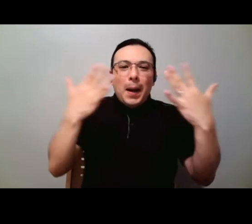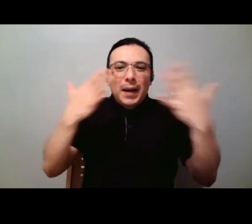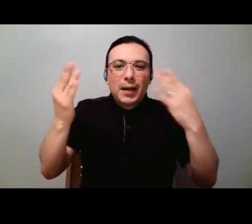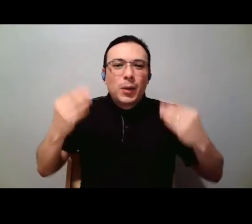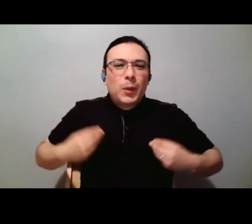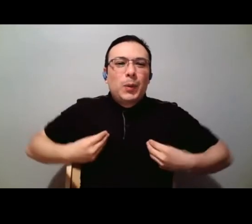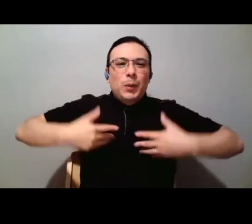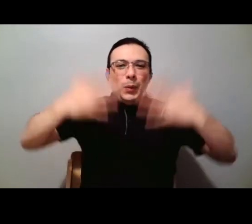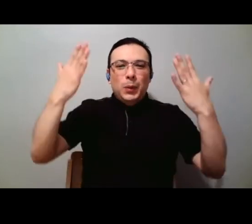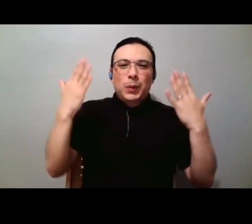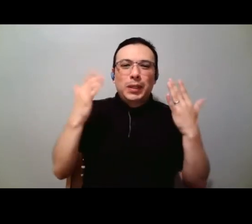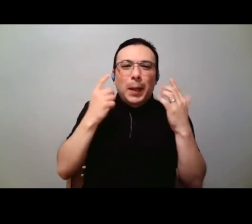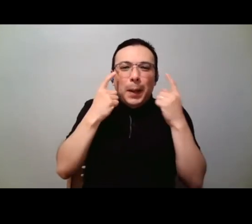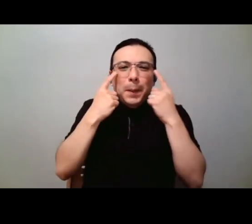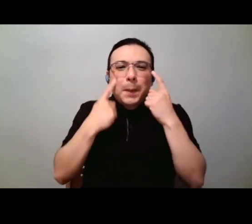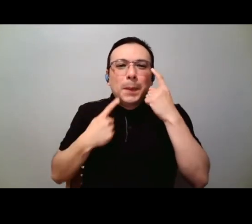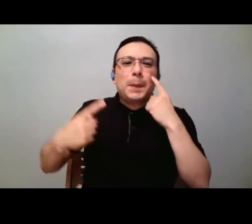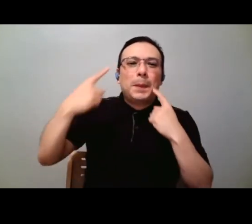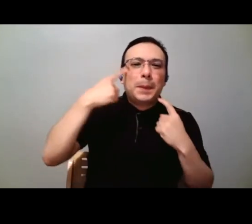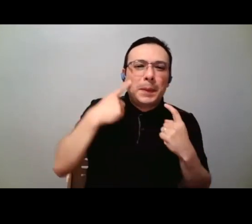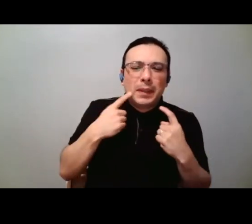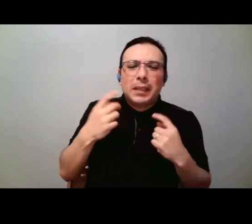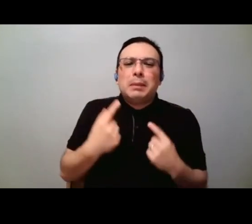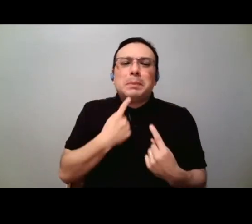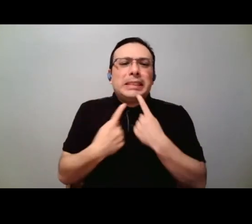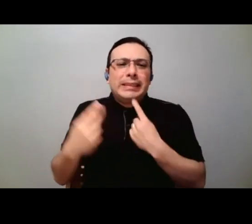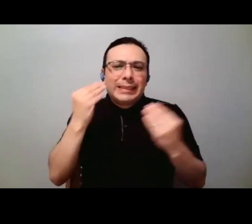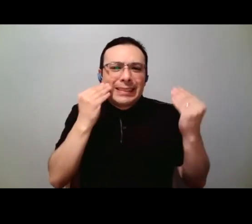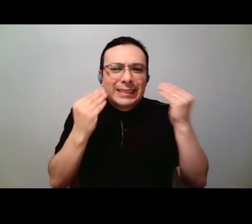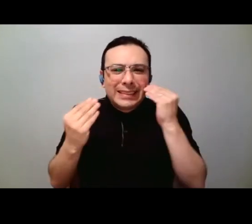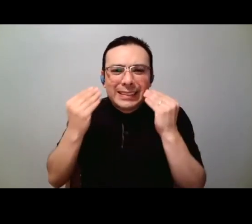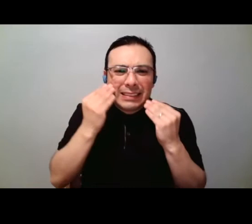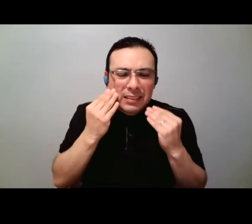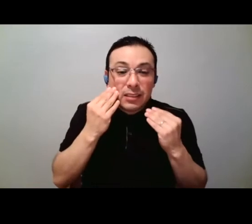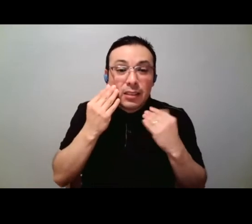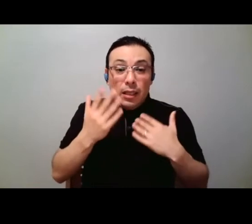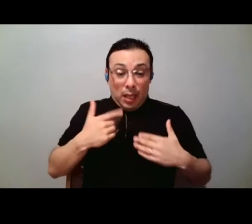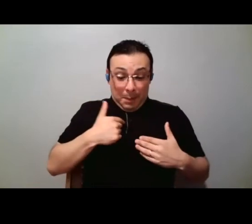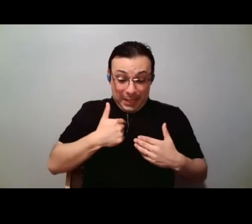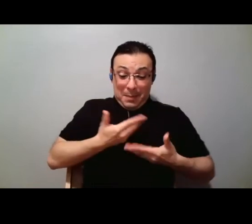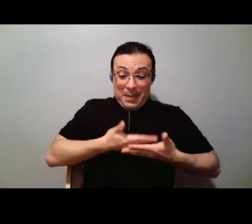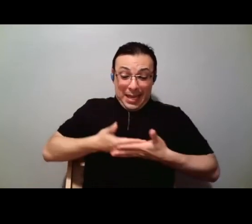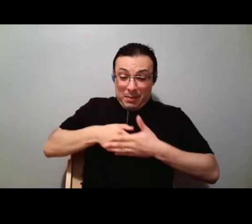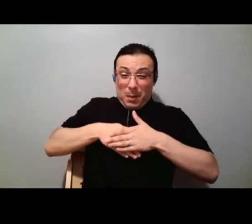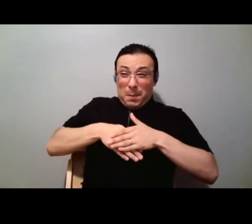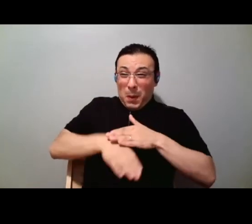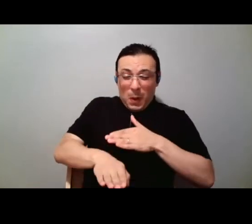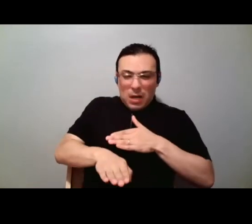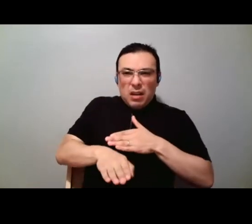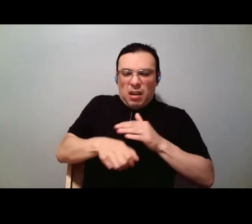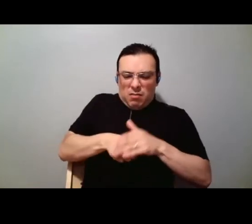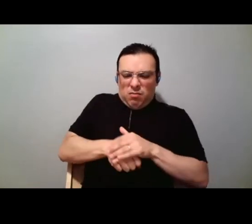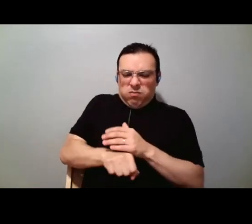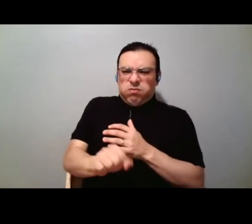like a breeze heavy with ocean. Instead of babies, I birthed my anger. Half carried